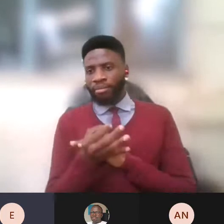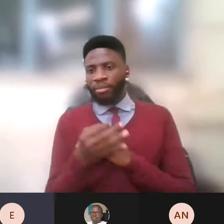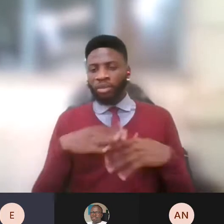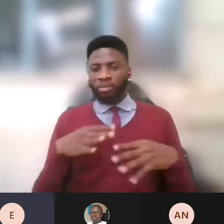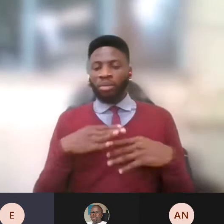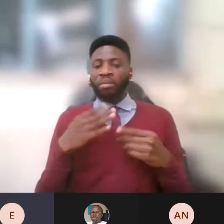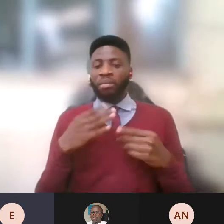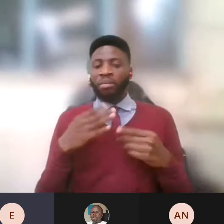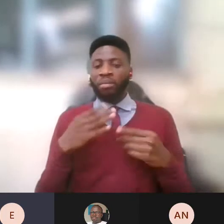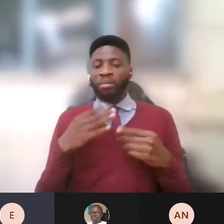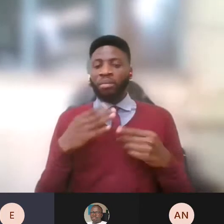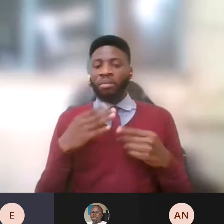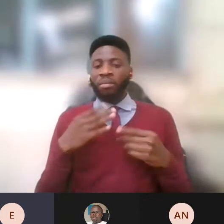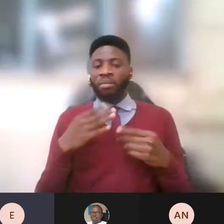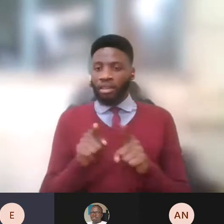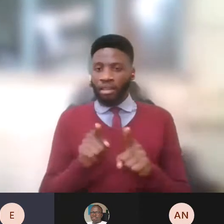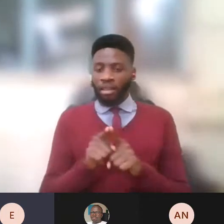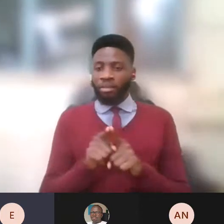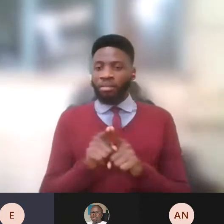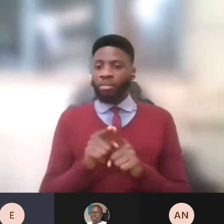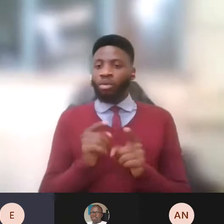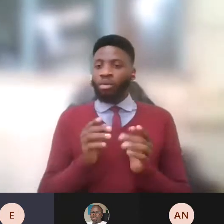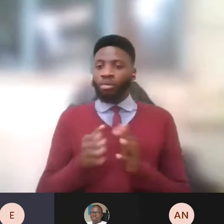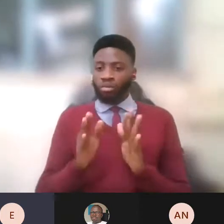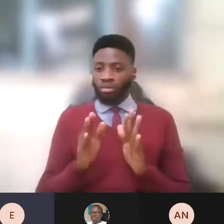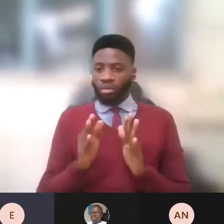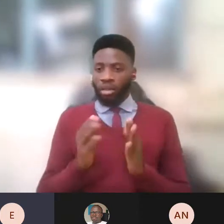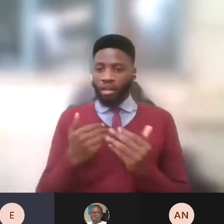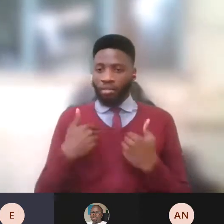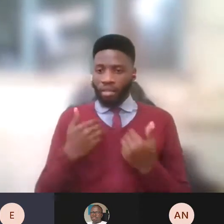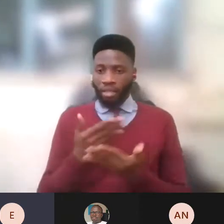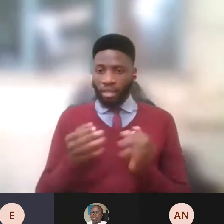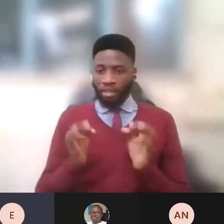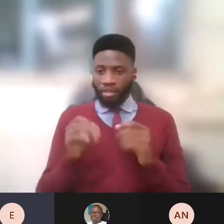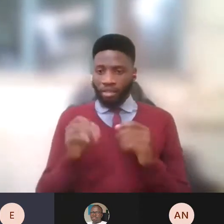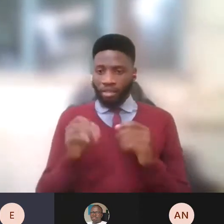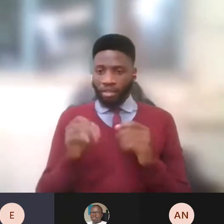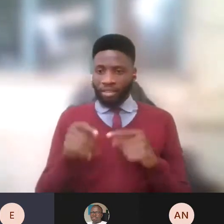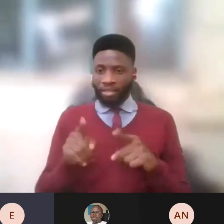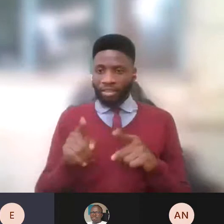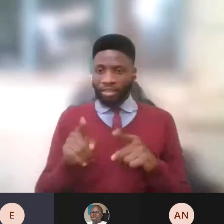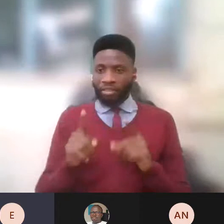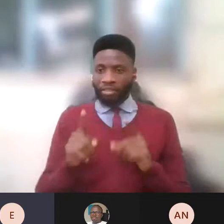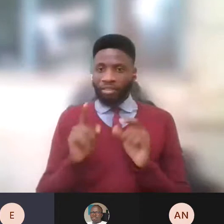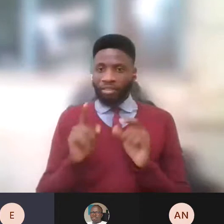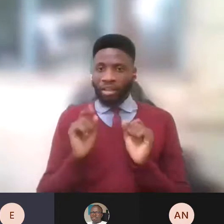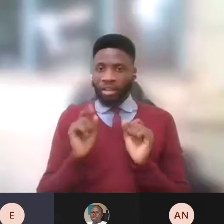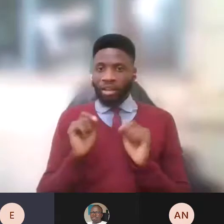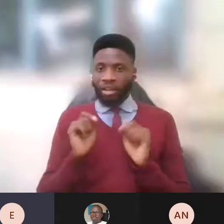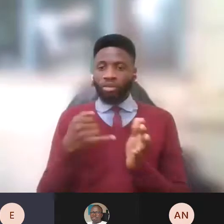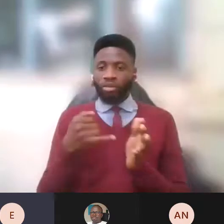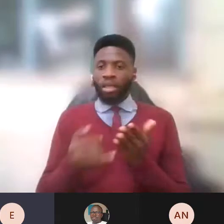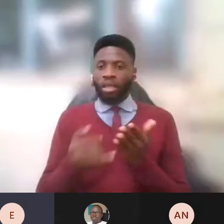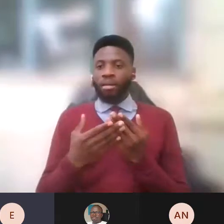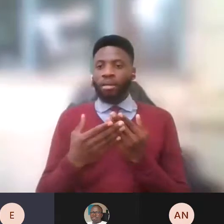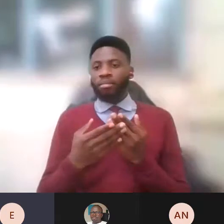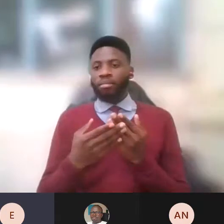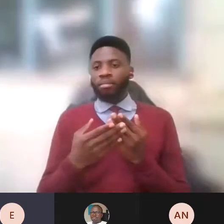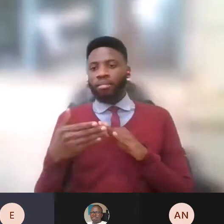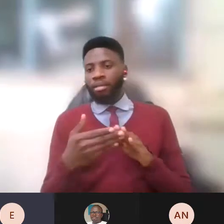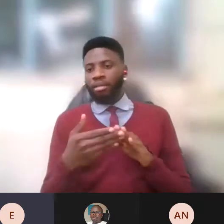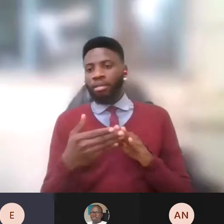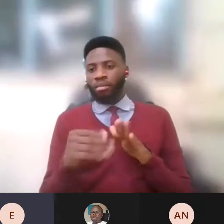operates in a very delicate environment. It has to have very precise temperature and very precise pH conditions. And if those